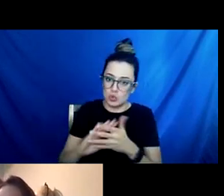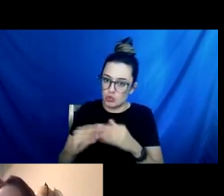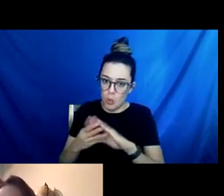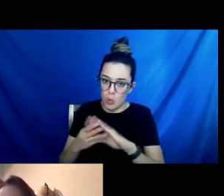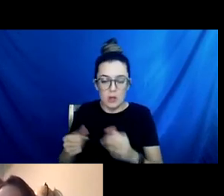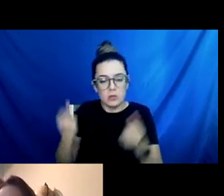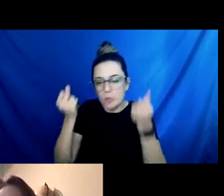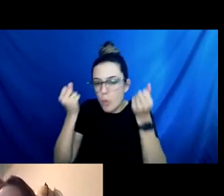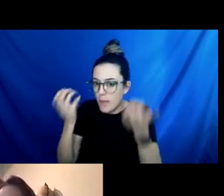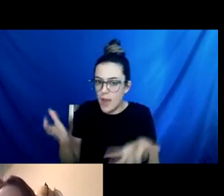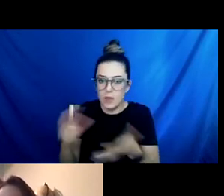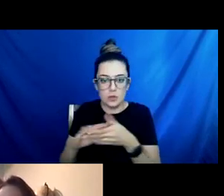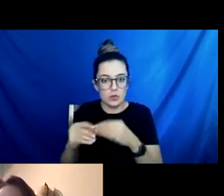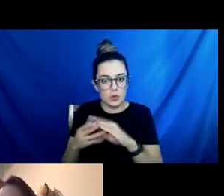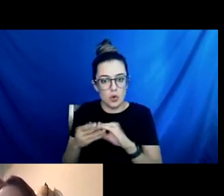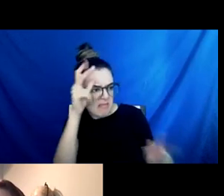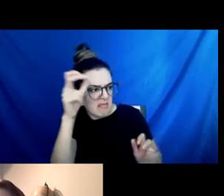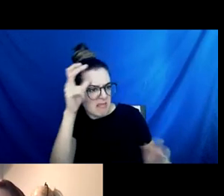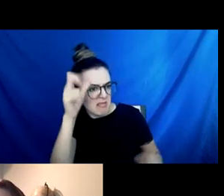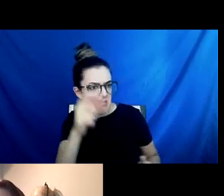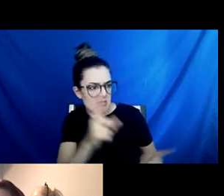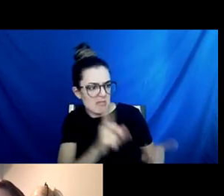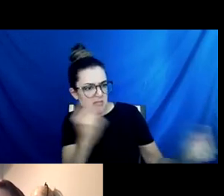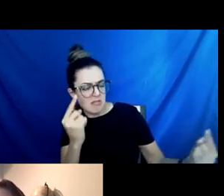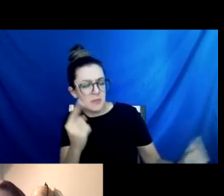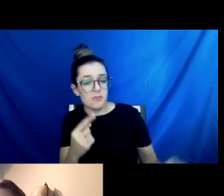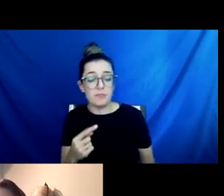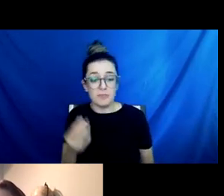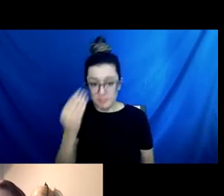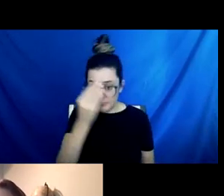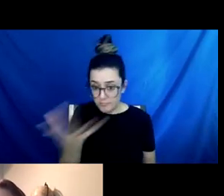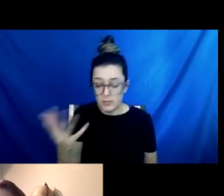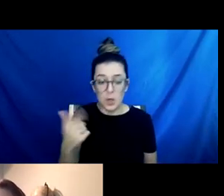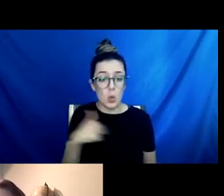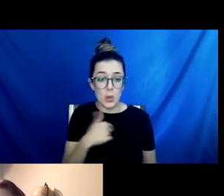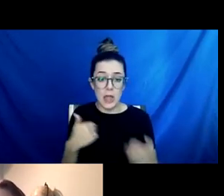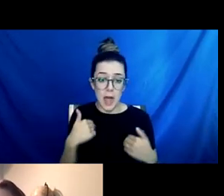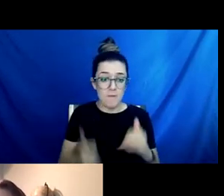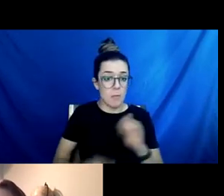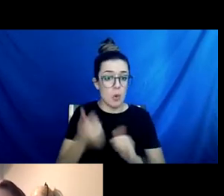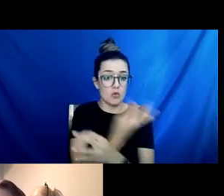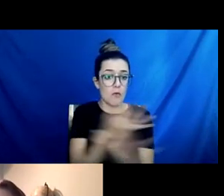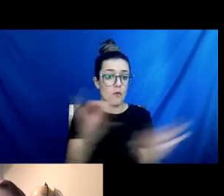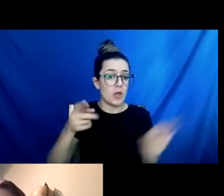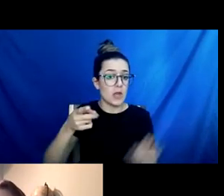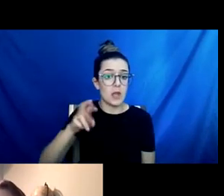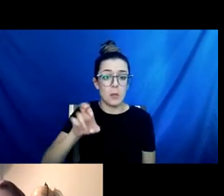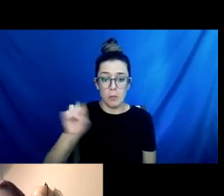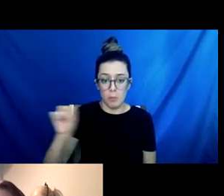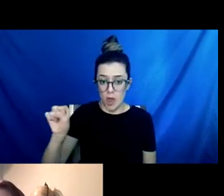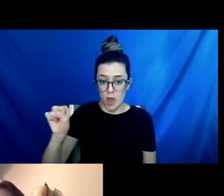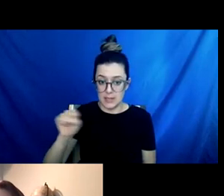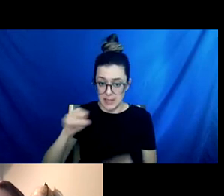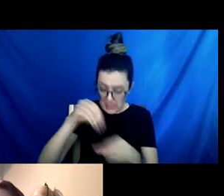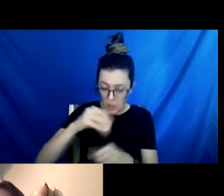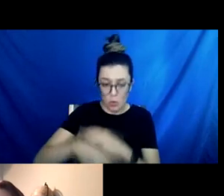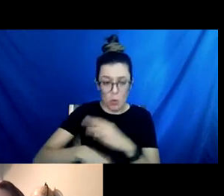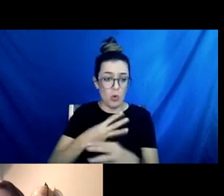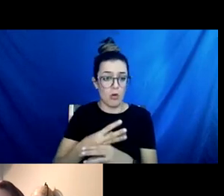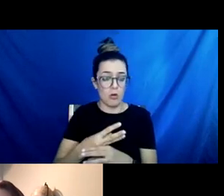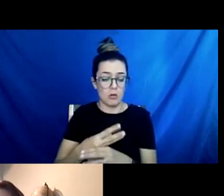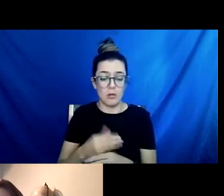you. They know better than you what's safe, what's not. They also can introduce you to people and help you understand things better.